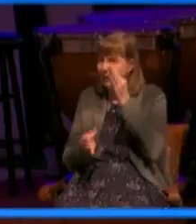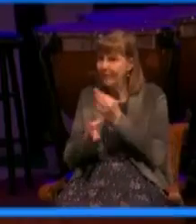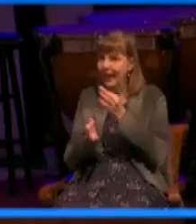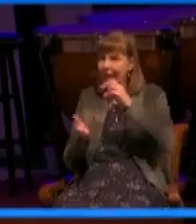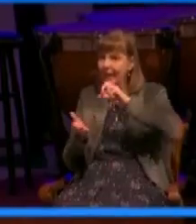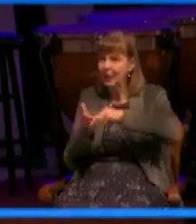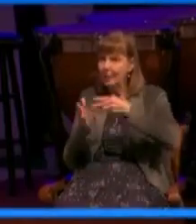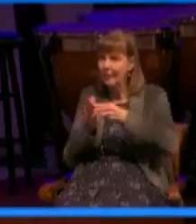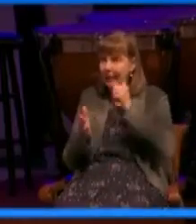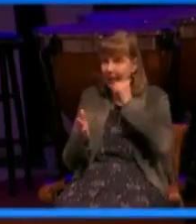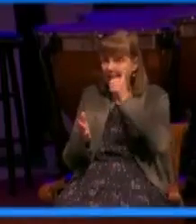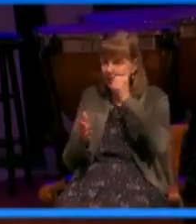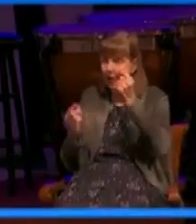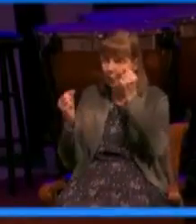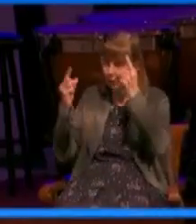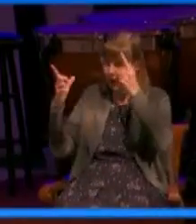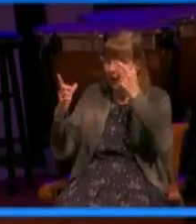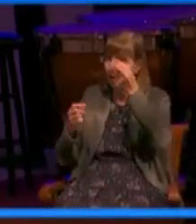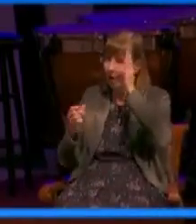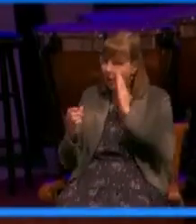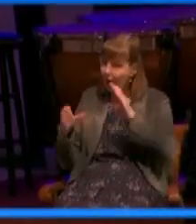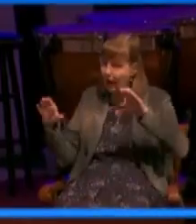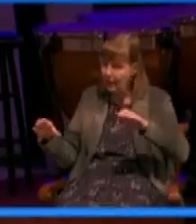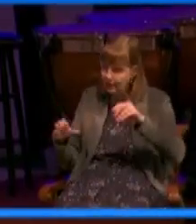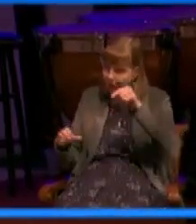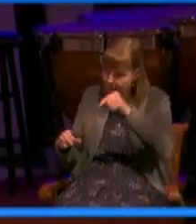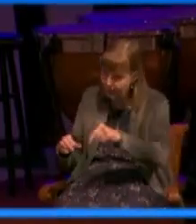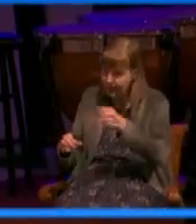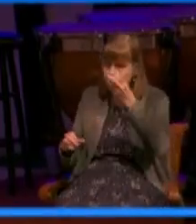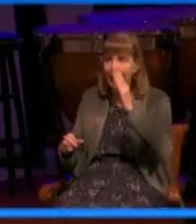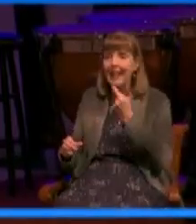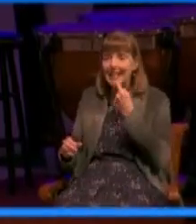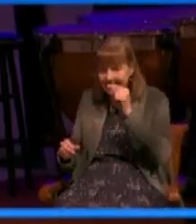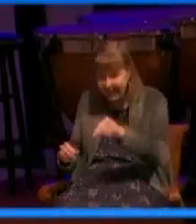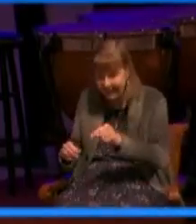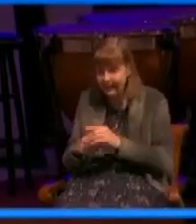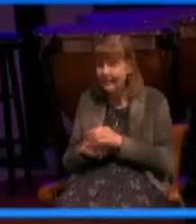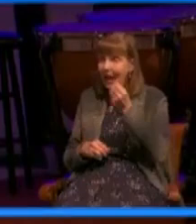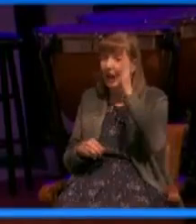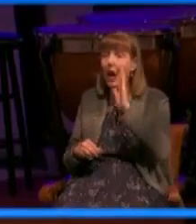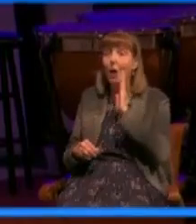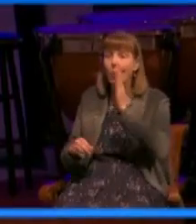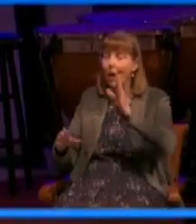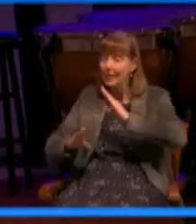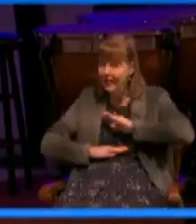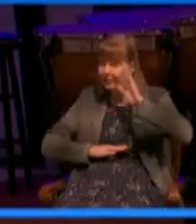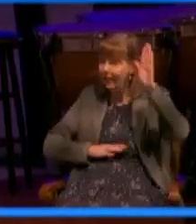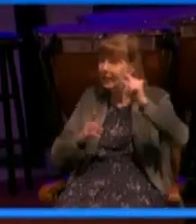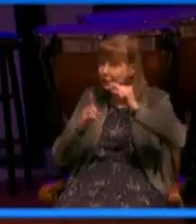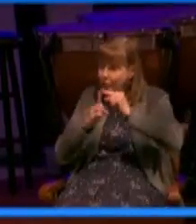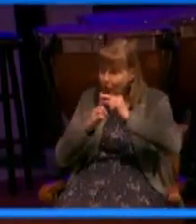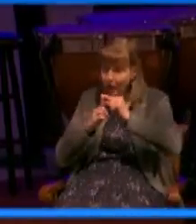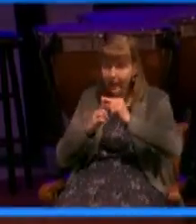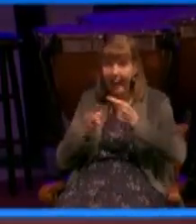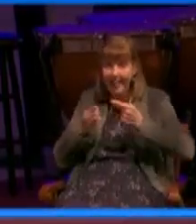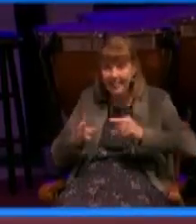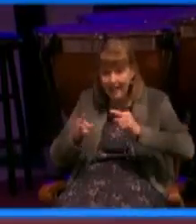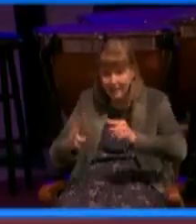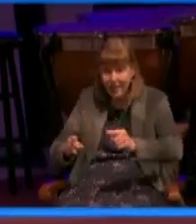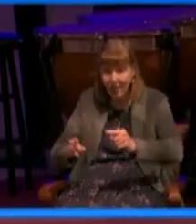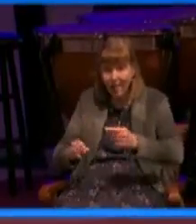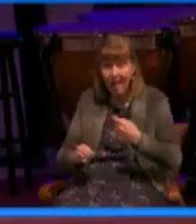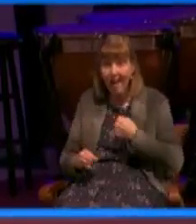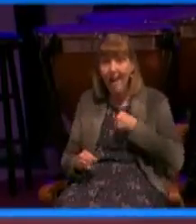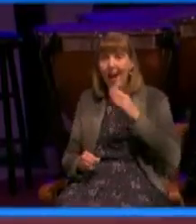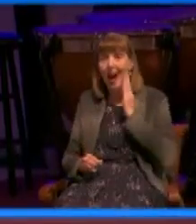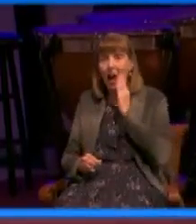remembering God has done this, God has said this, God will fulfill his word, therefore I will walk every day